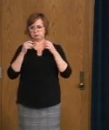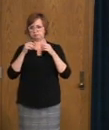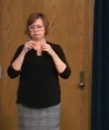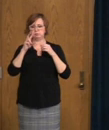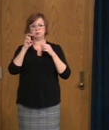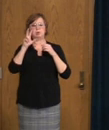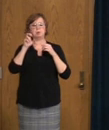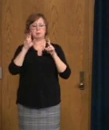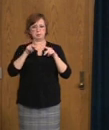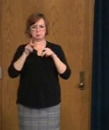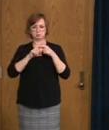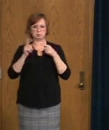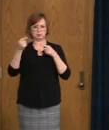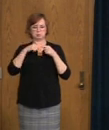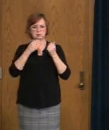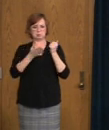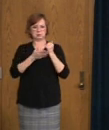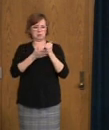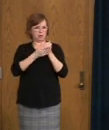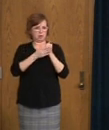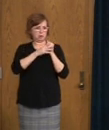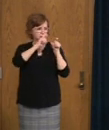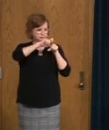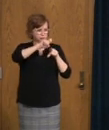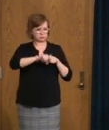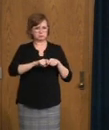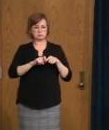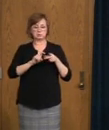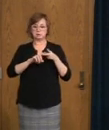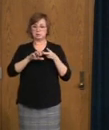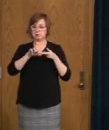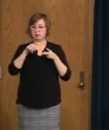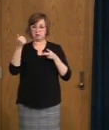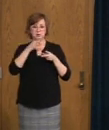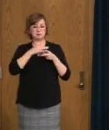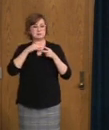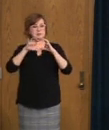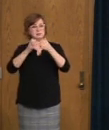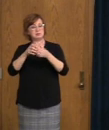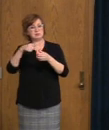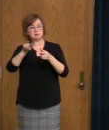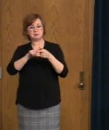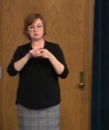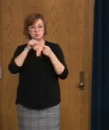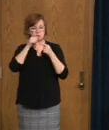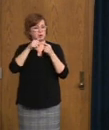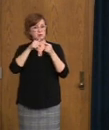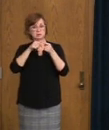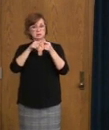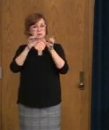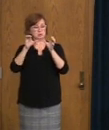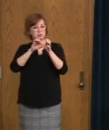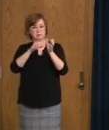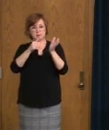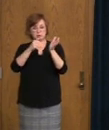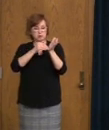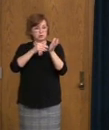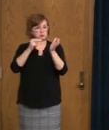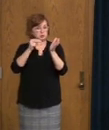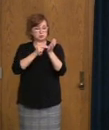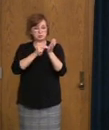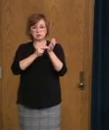a number of unlicensed staff that have been provided by the government of Saskatchewan as well as the federal government to do certain aspects